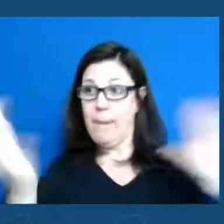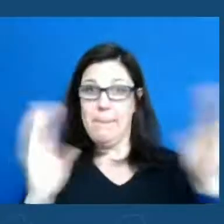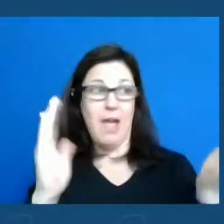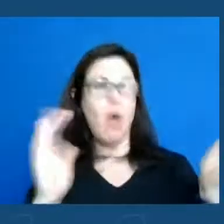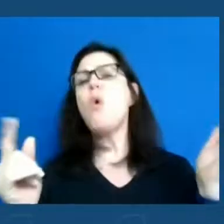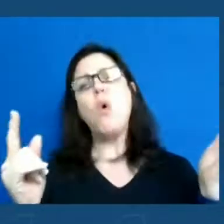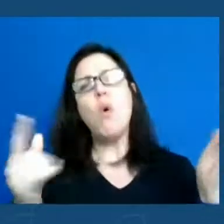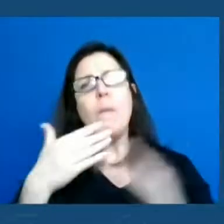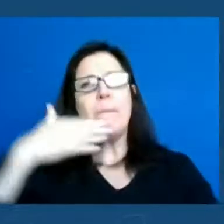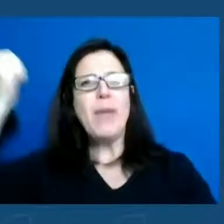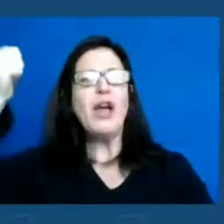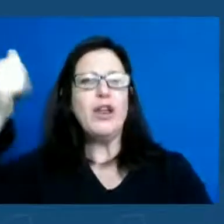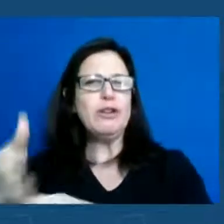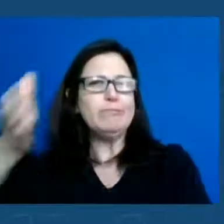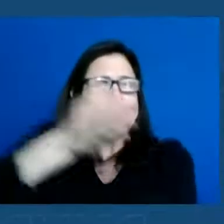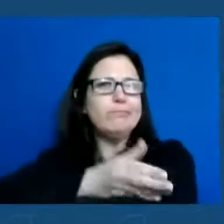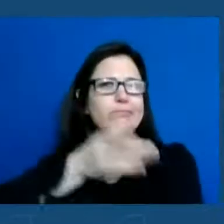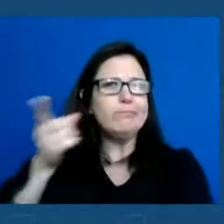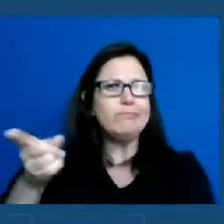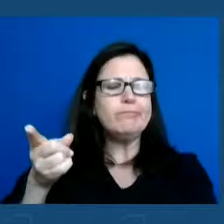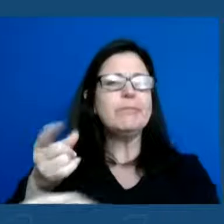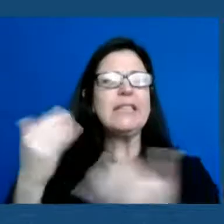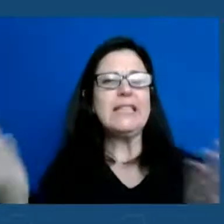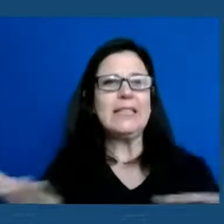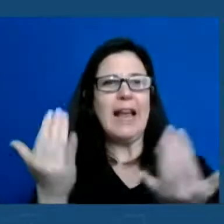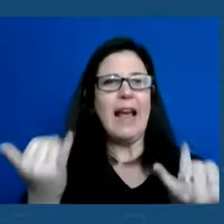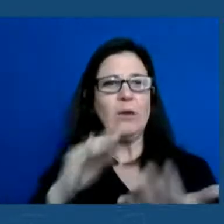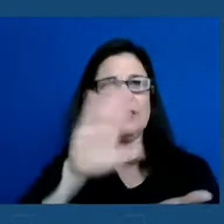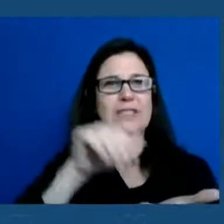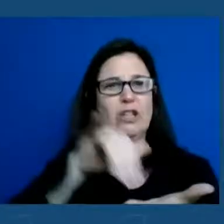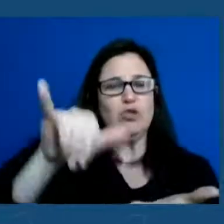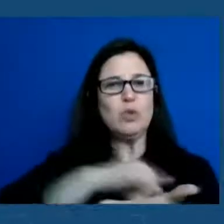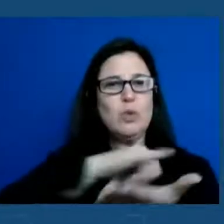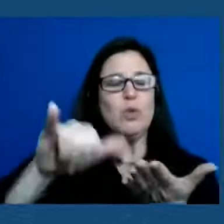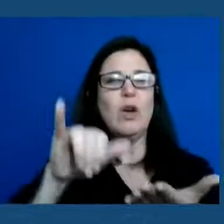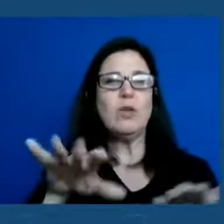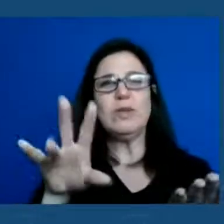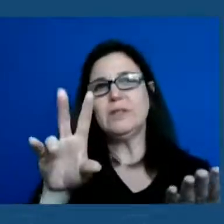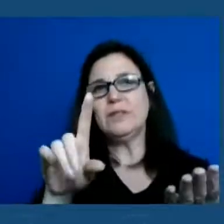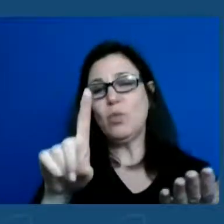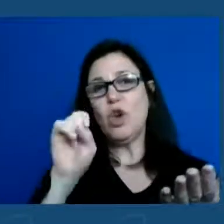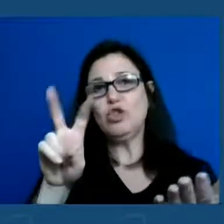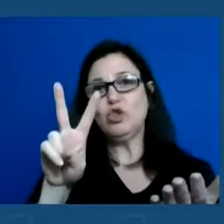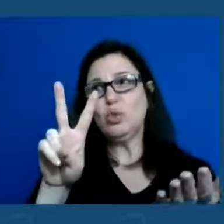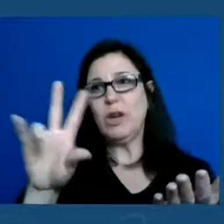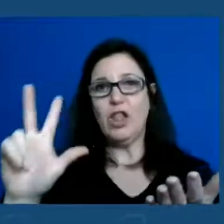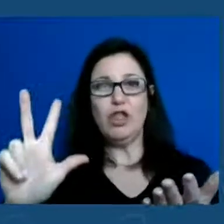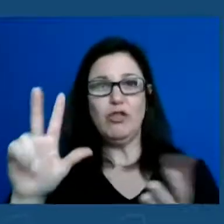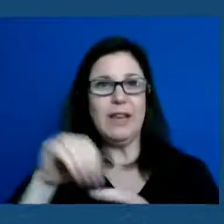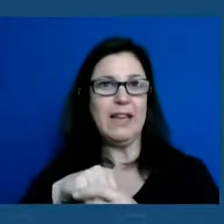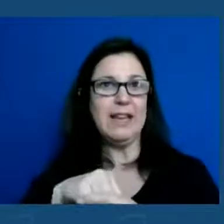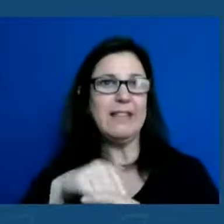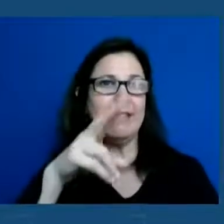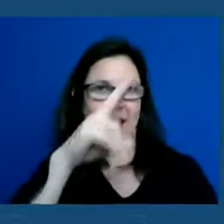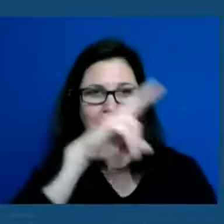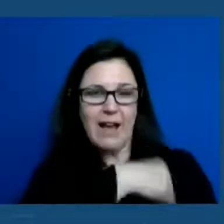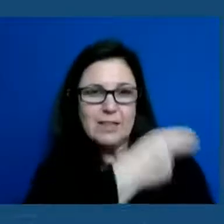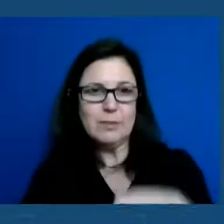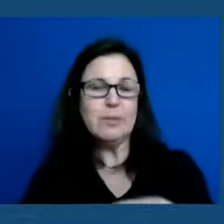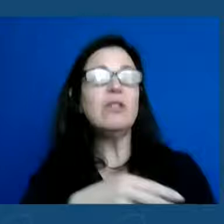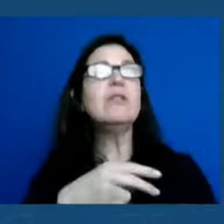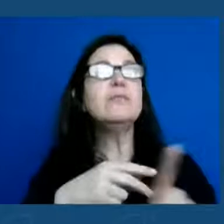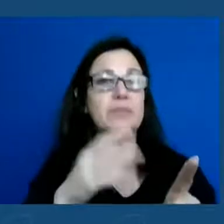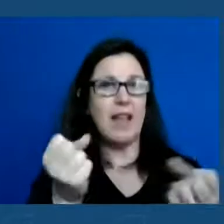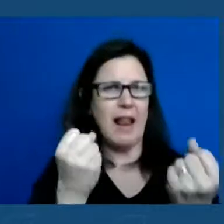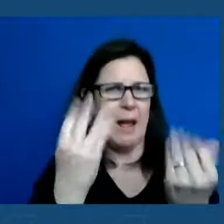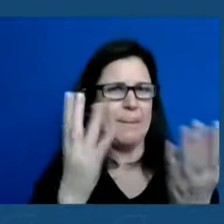York hospitalizations are about 123. At the peak, it was 3 times at 354. And the number of deaths